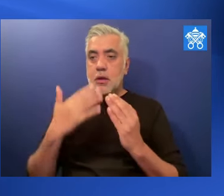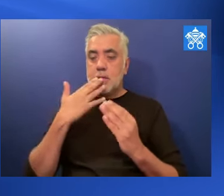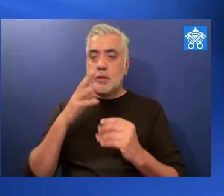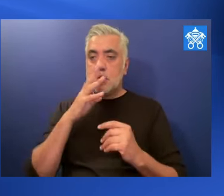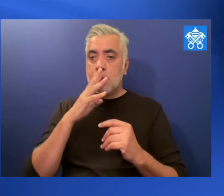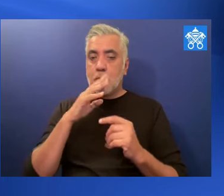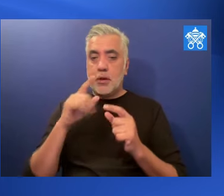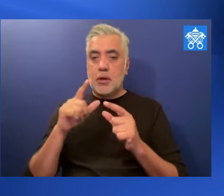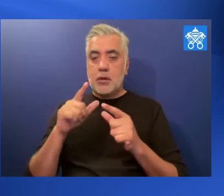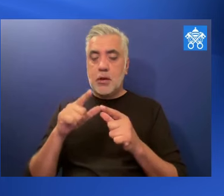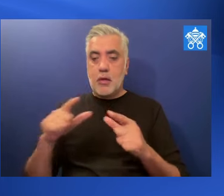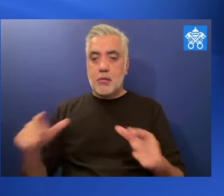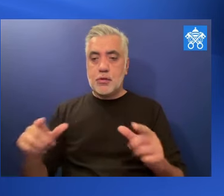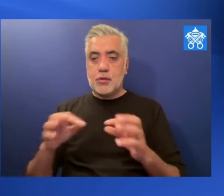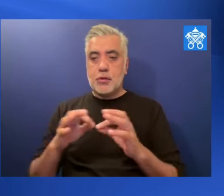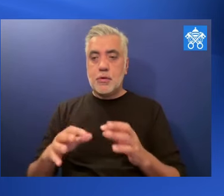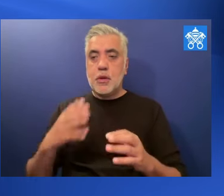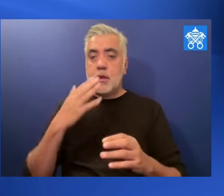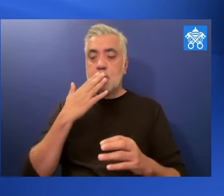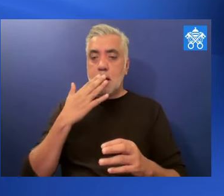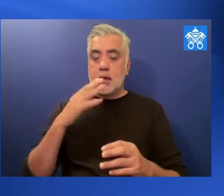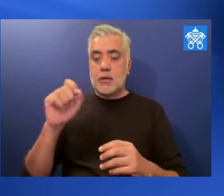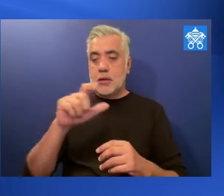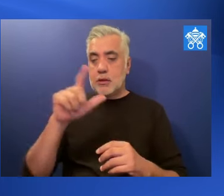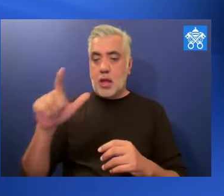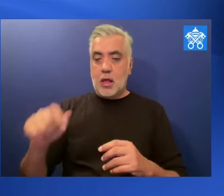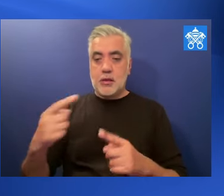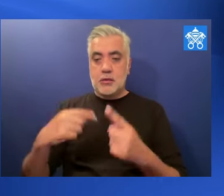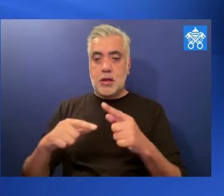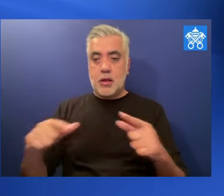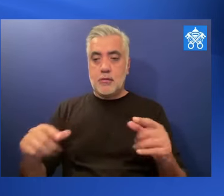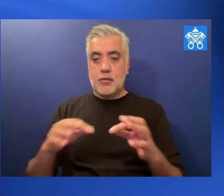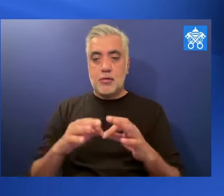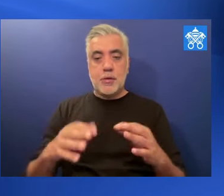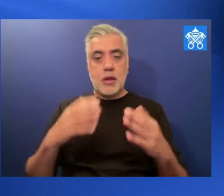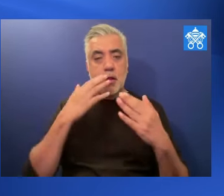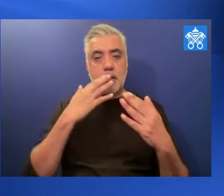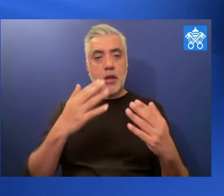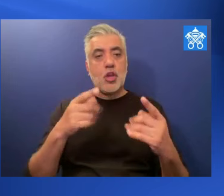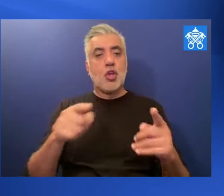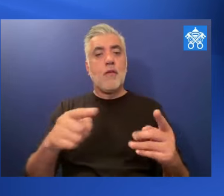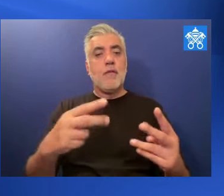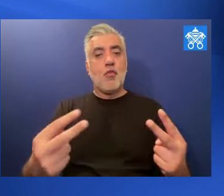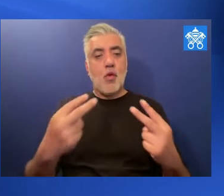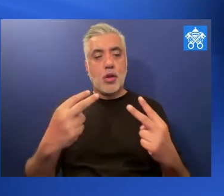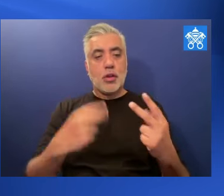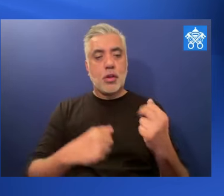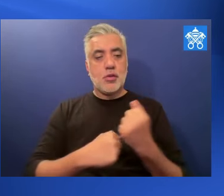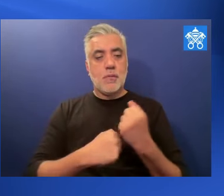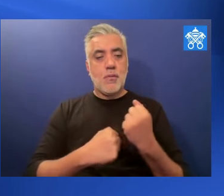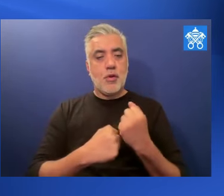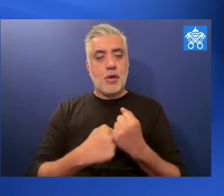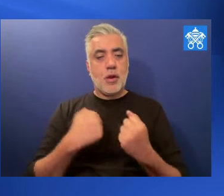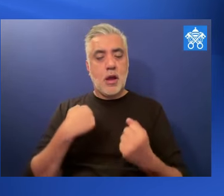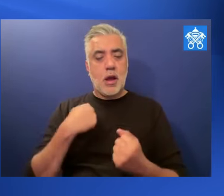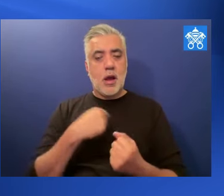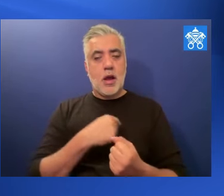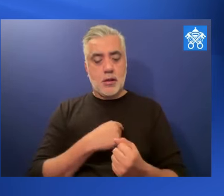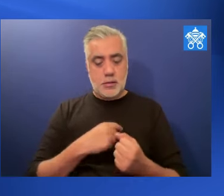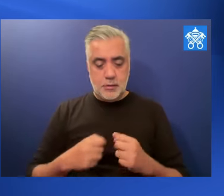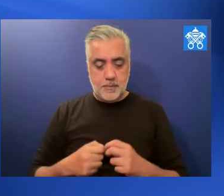Twitter and YouTube accounts for coverage of today's Angelus and other Vatican and world news we will be back again